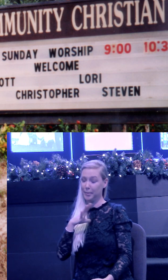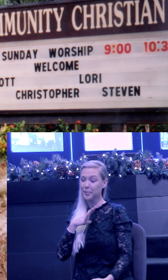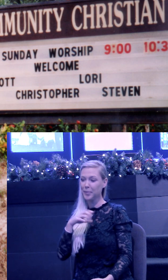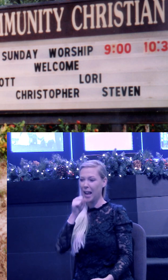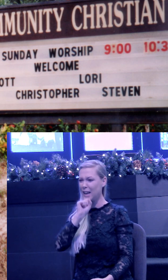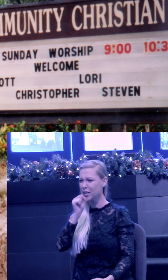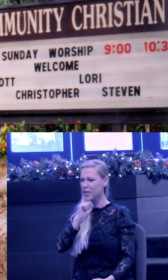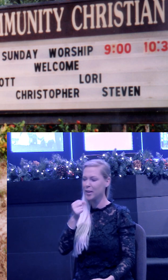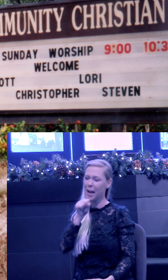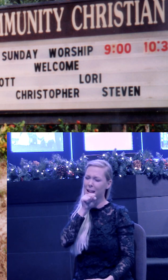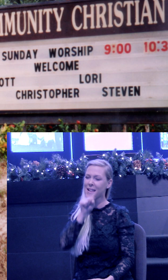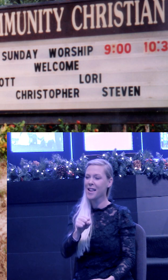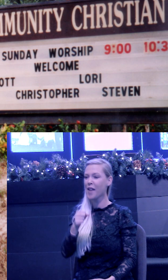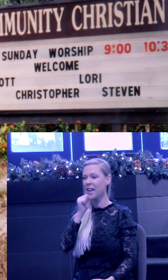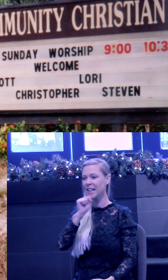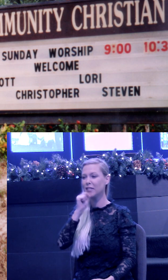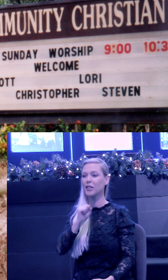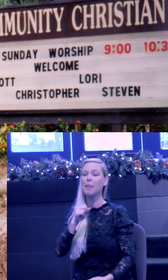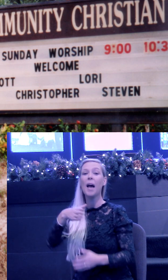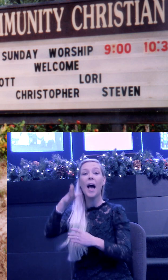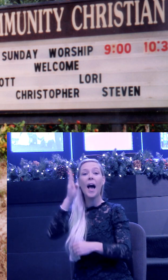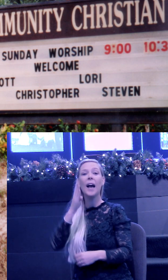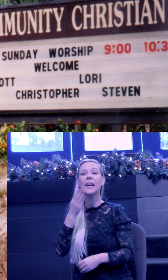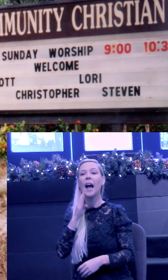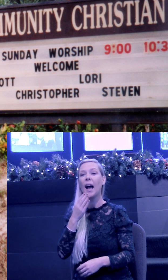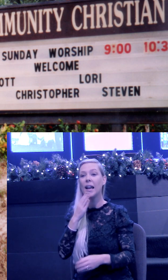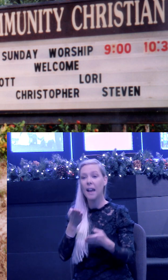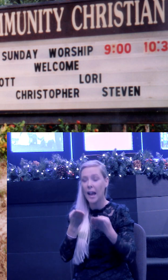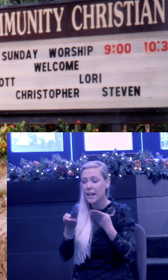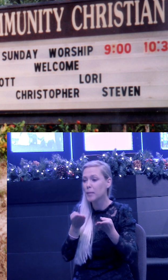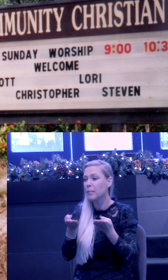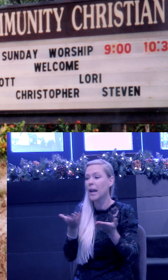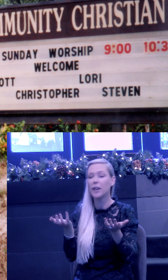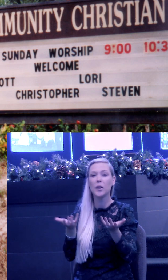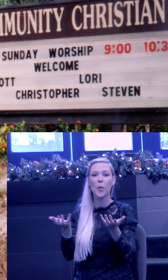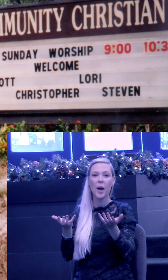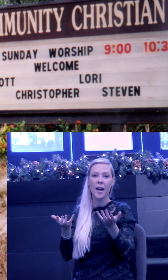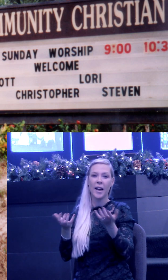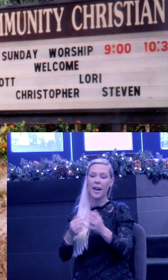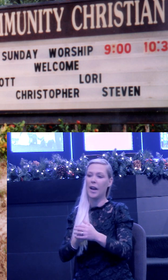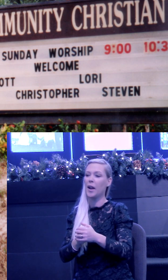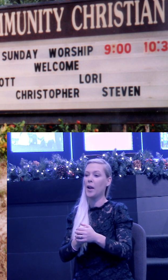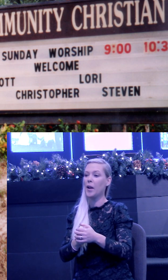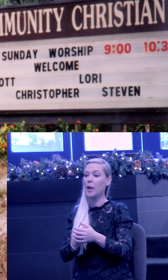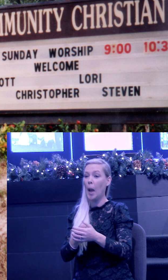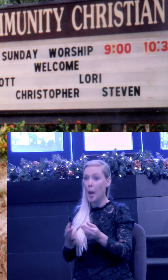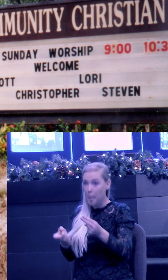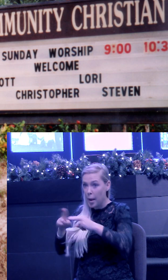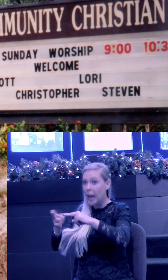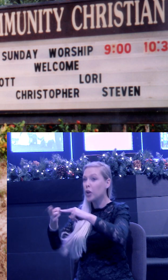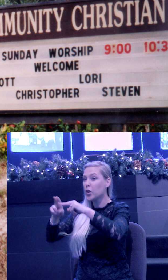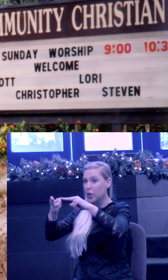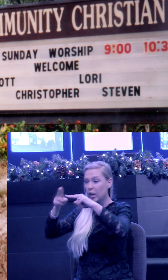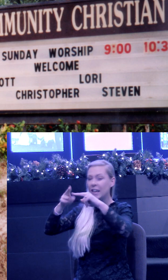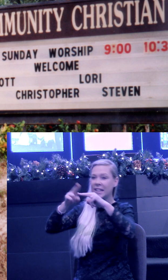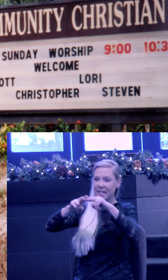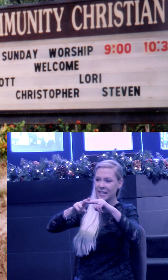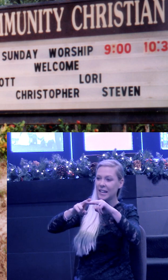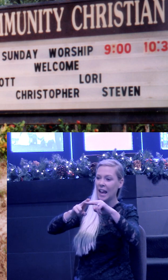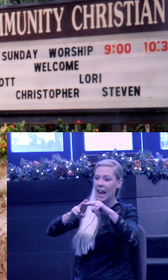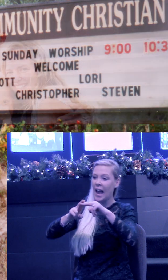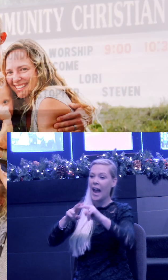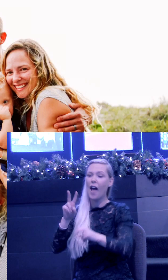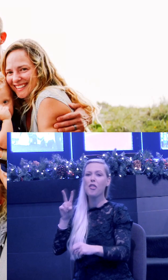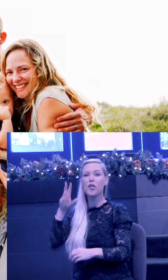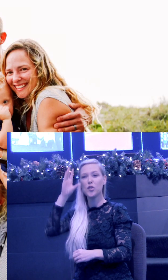anyway, and God said in the book of Genesis, chapter 1, verse 22, he said, be fruitful and multiply. And those two little boys,